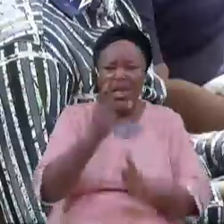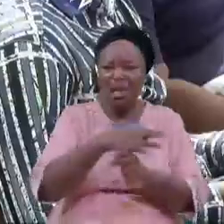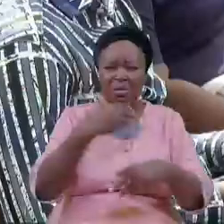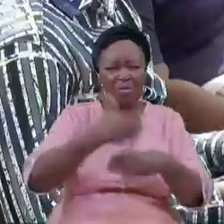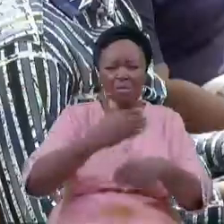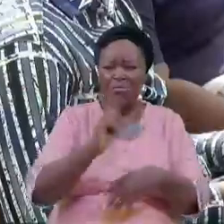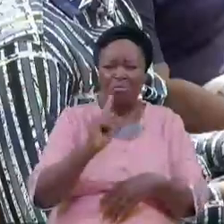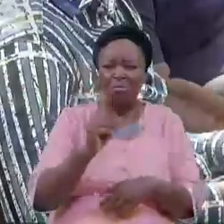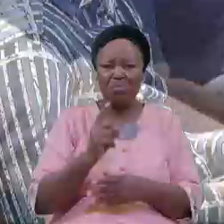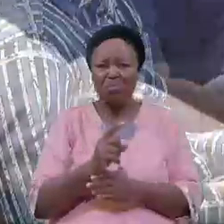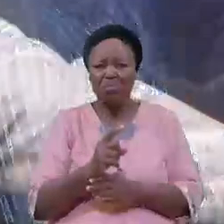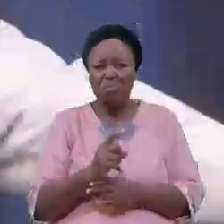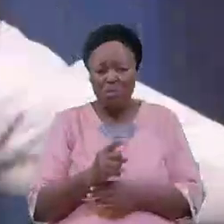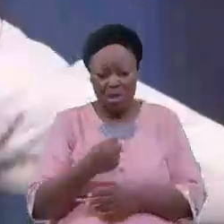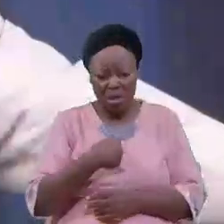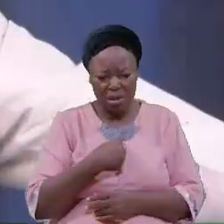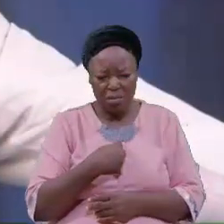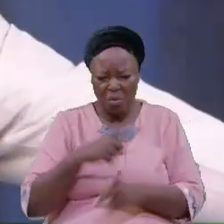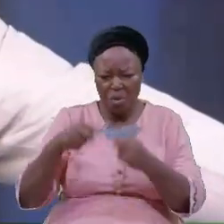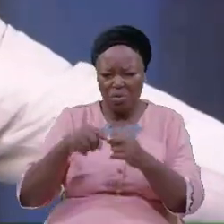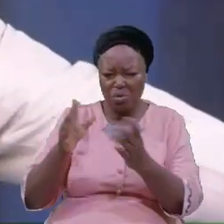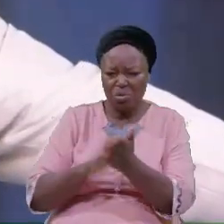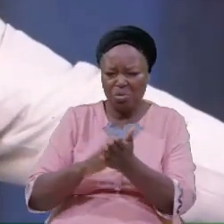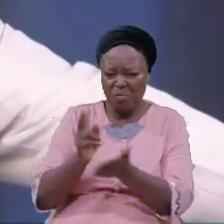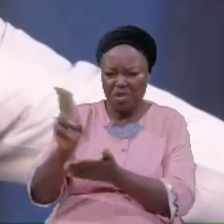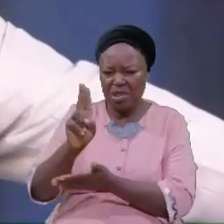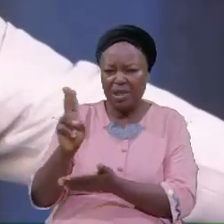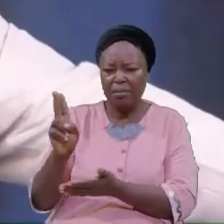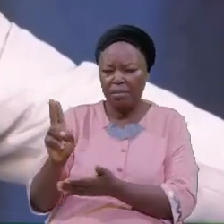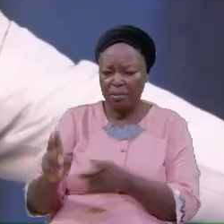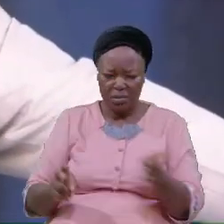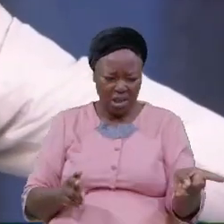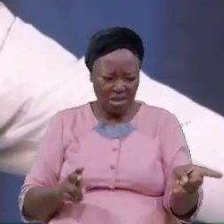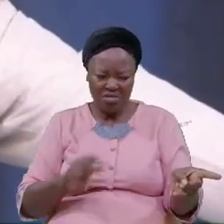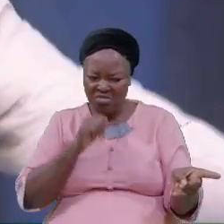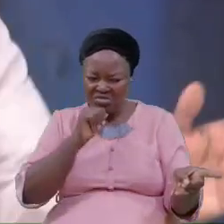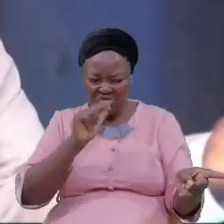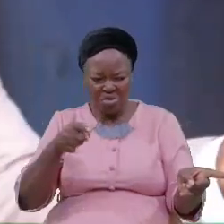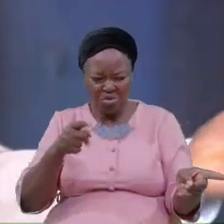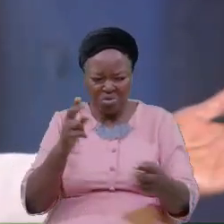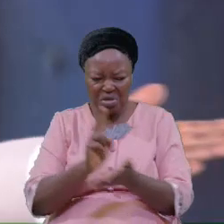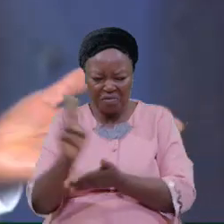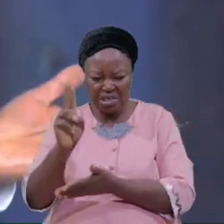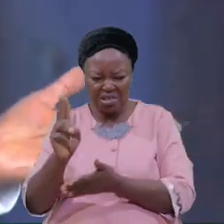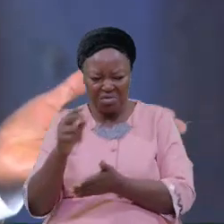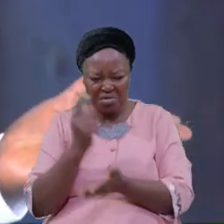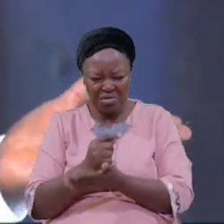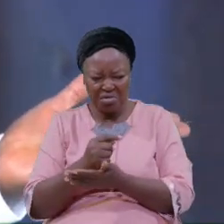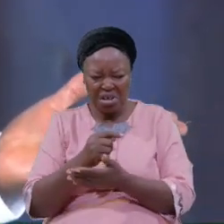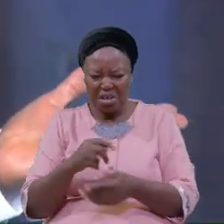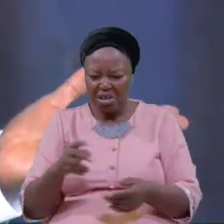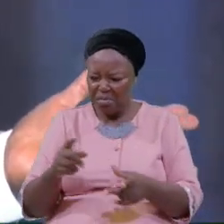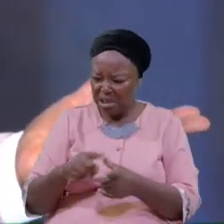I'm a graduate. He is not a graduate. He knows the word.